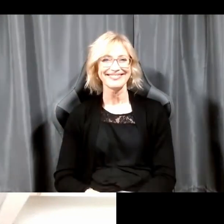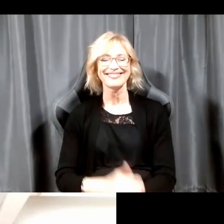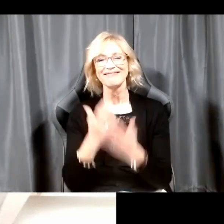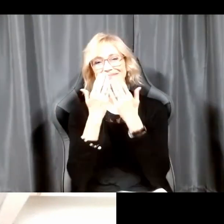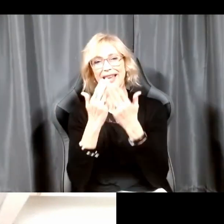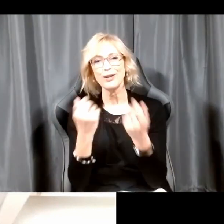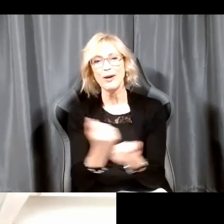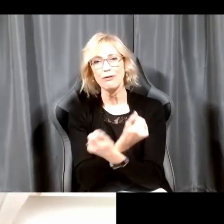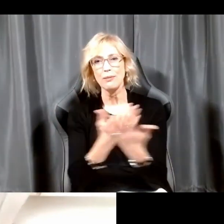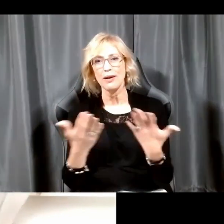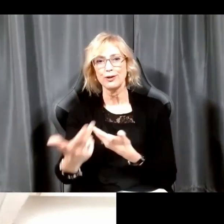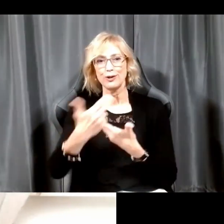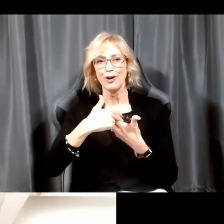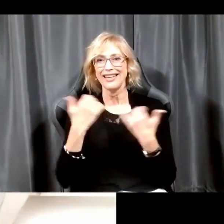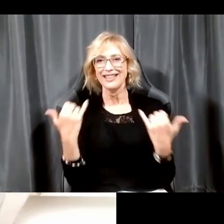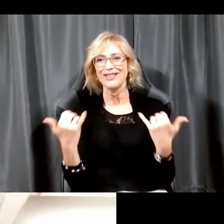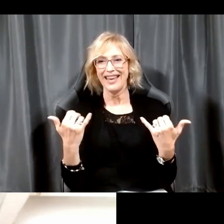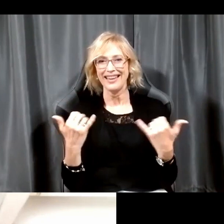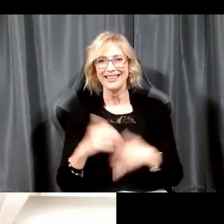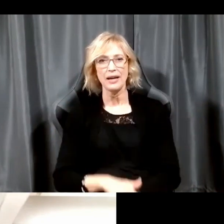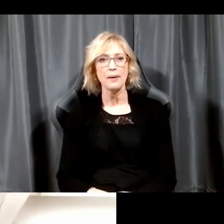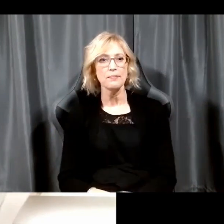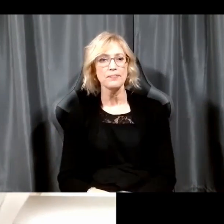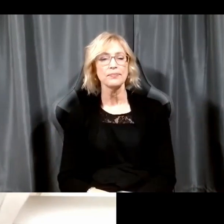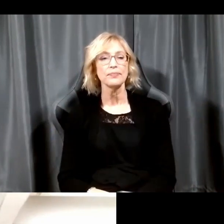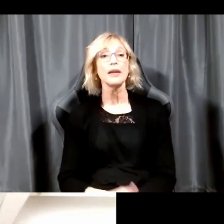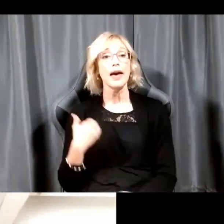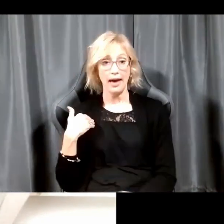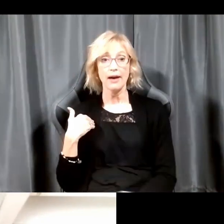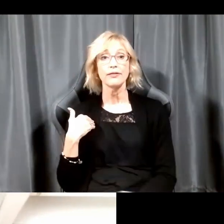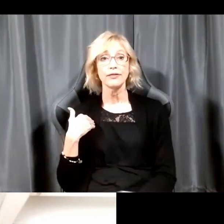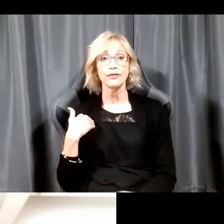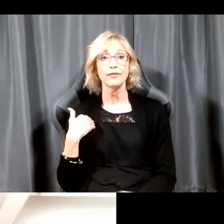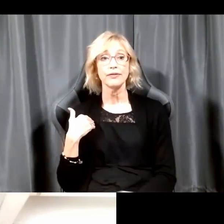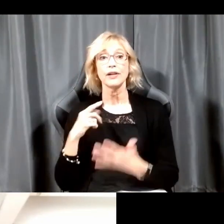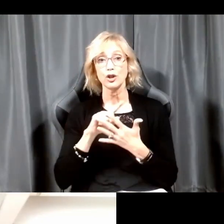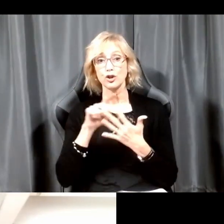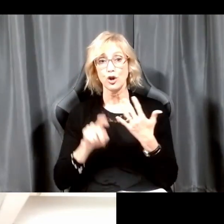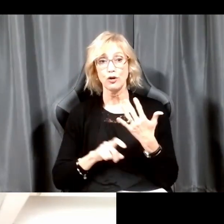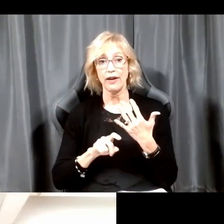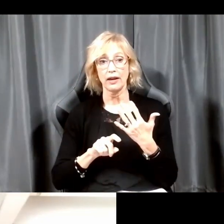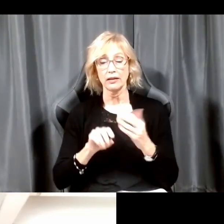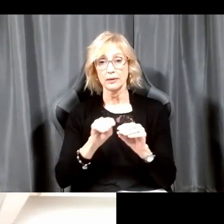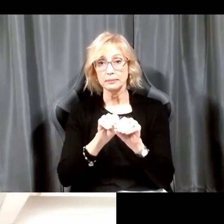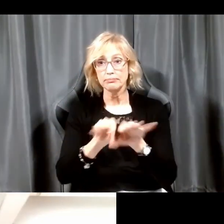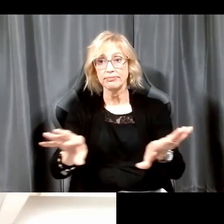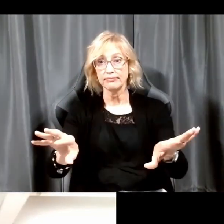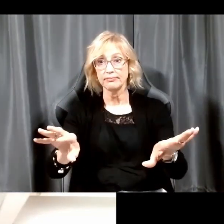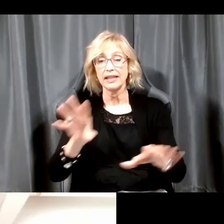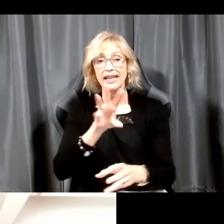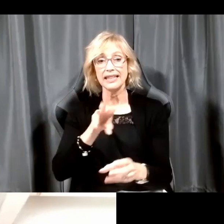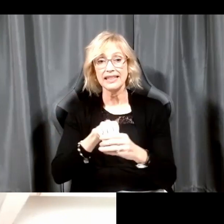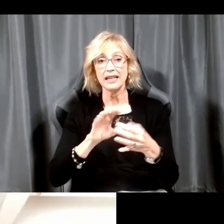Thank you everyone for joining us today. Thank you. We do have a survey that we'll be sending out. It's in the link